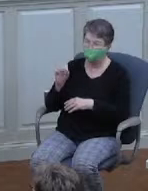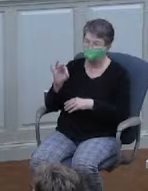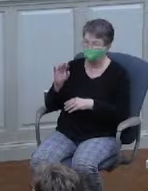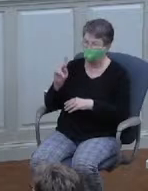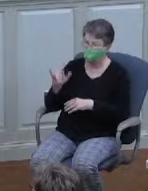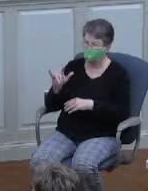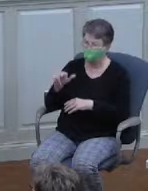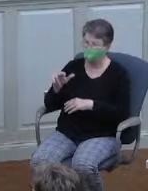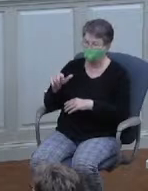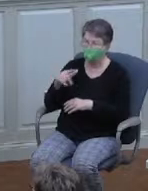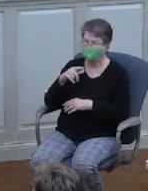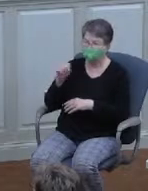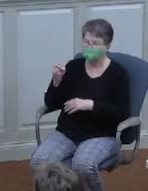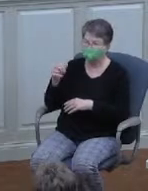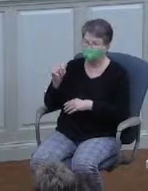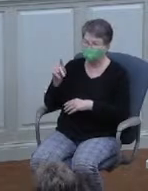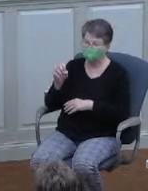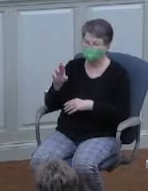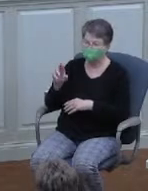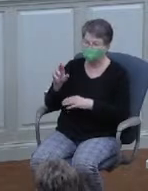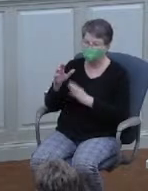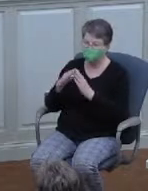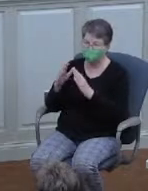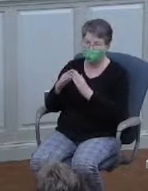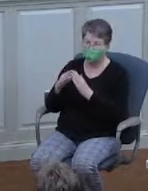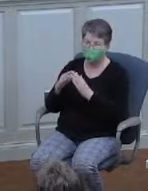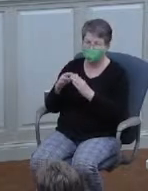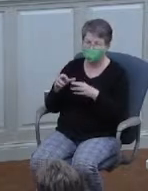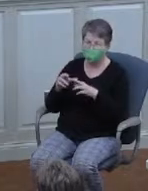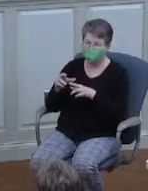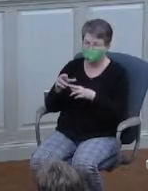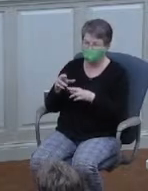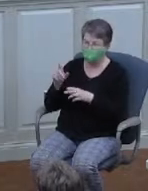Shakertown Road in that area. You access a gate to get back here